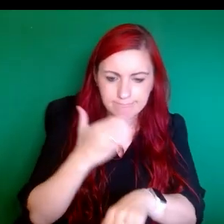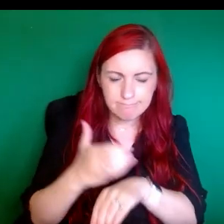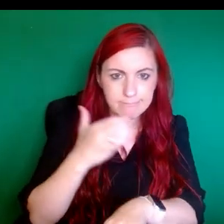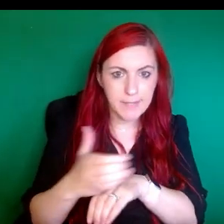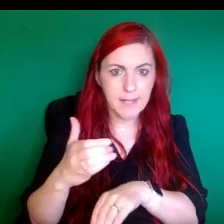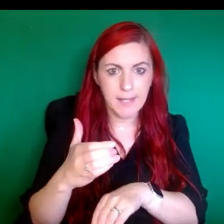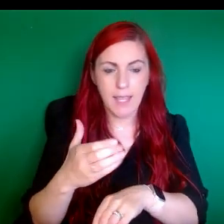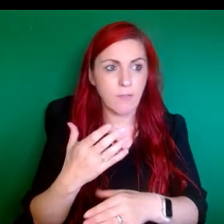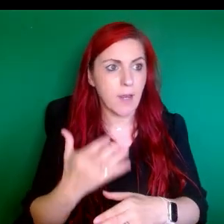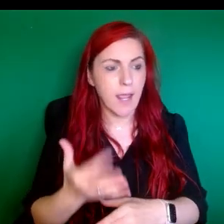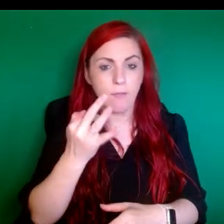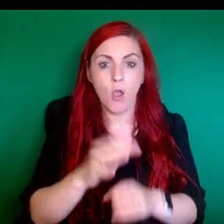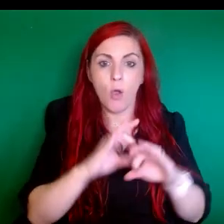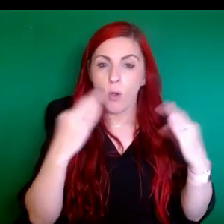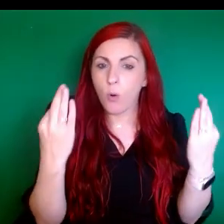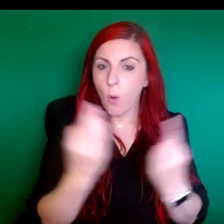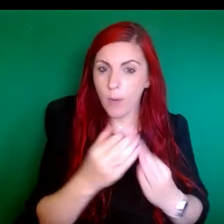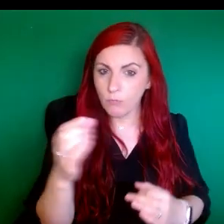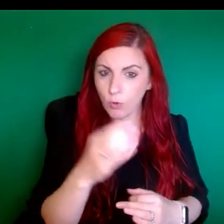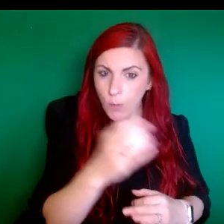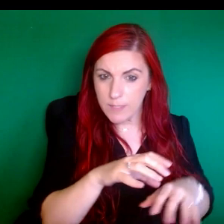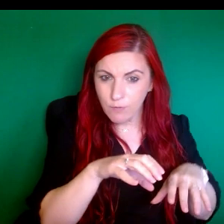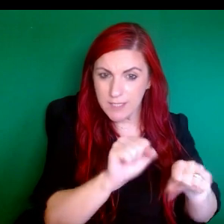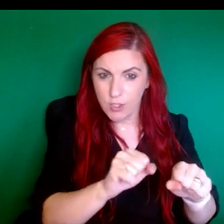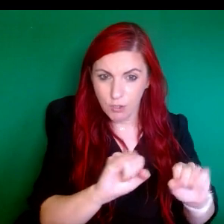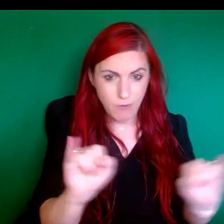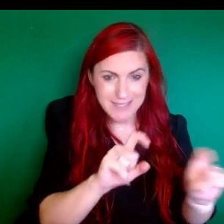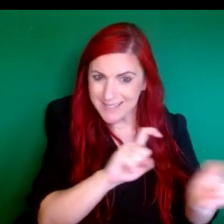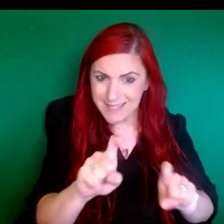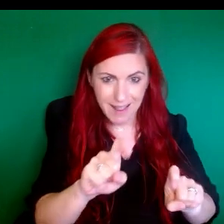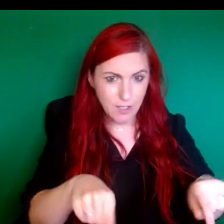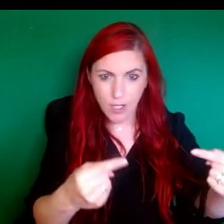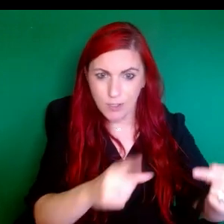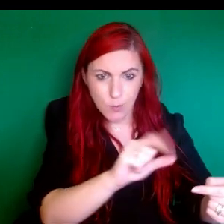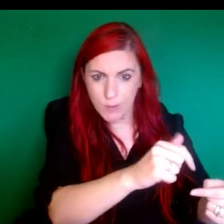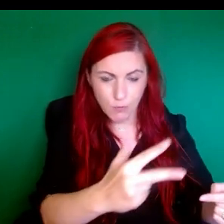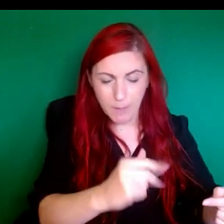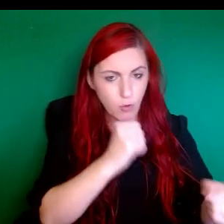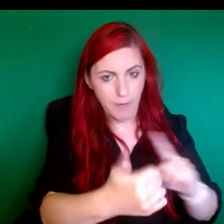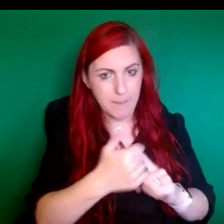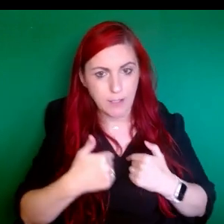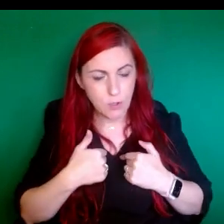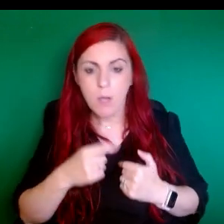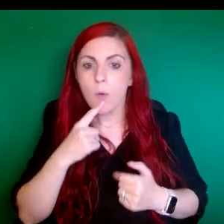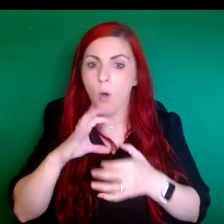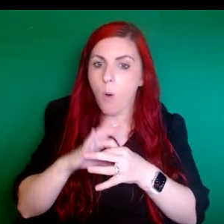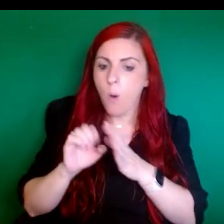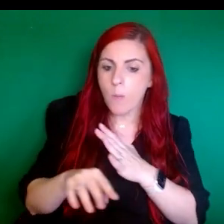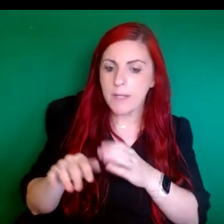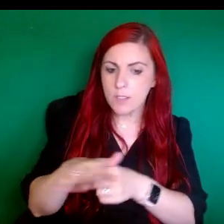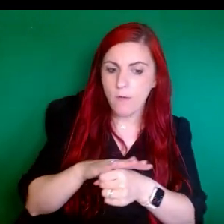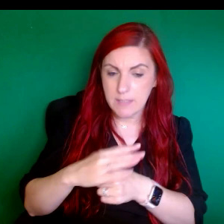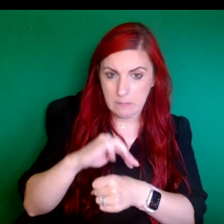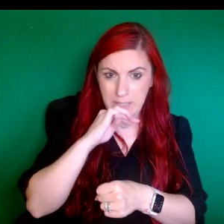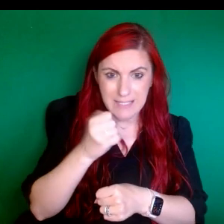biggest challenge in 2023. Our homeless service in particular was hit with severe staffing shortages. All